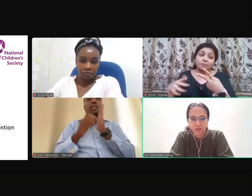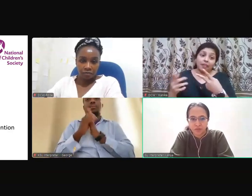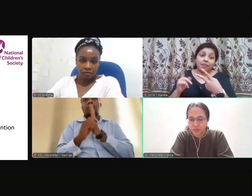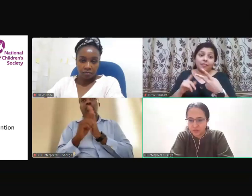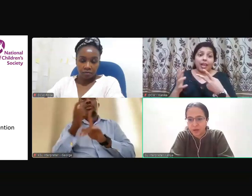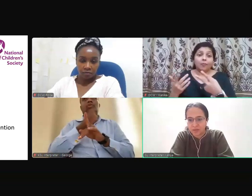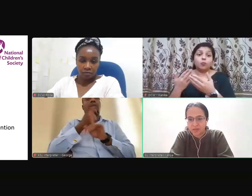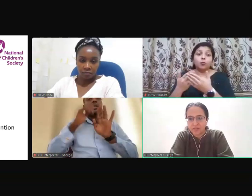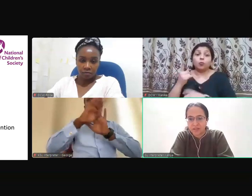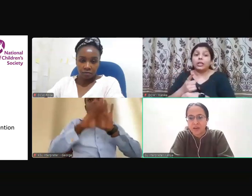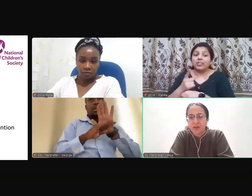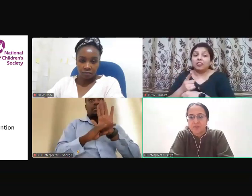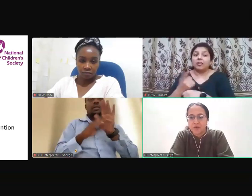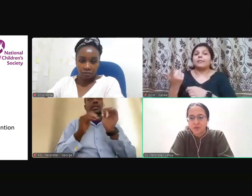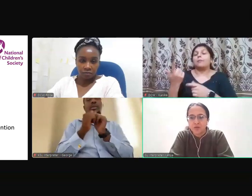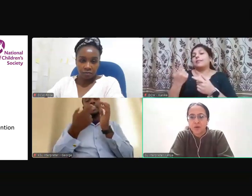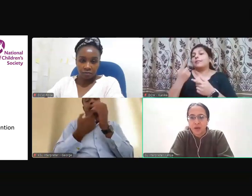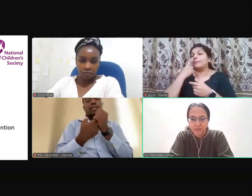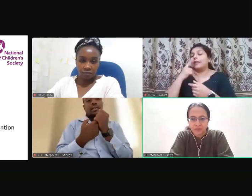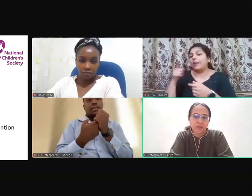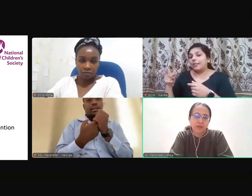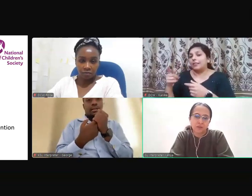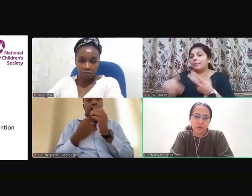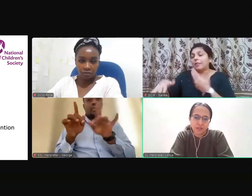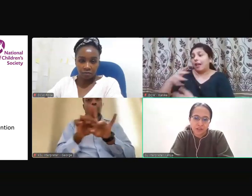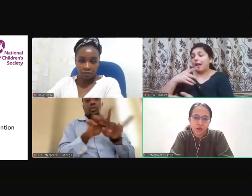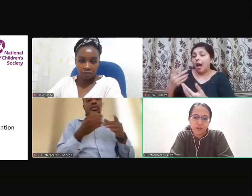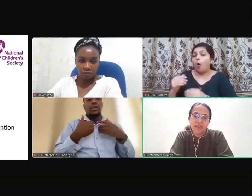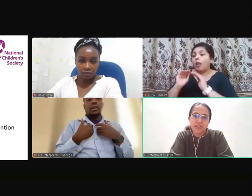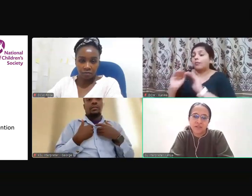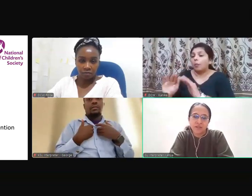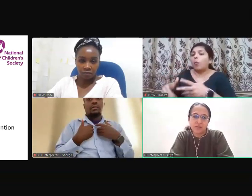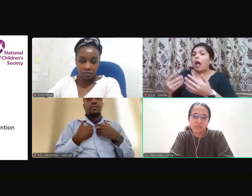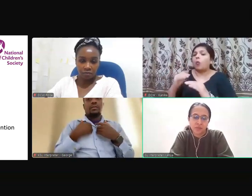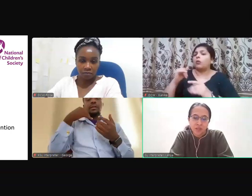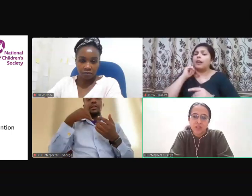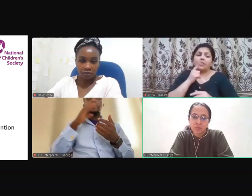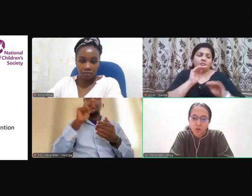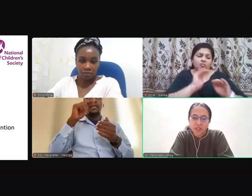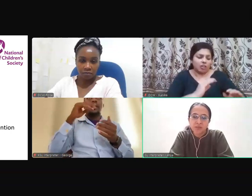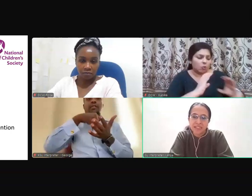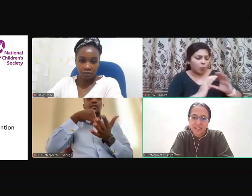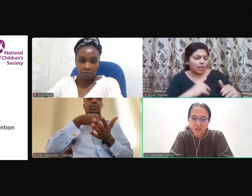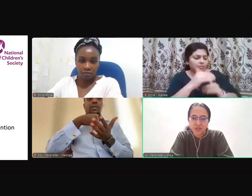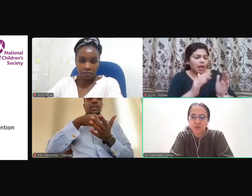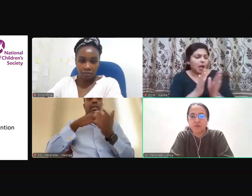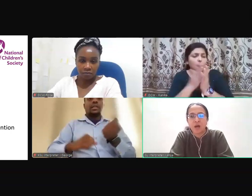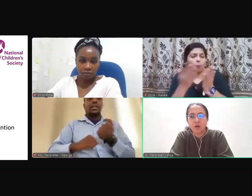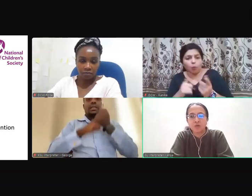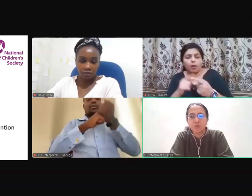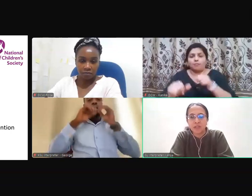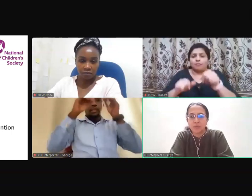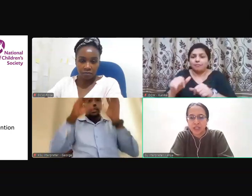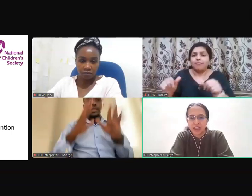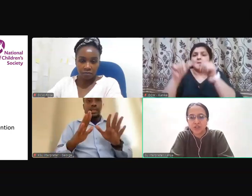for with the partners. We also have gotten involved in supporting teachers of